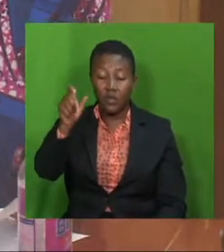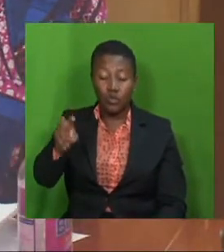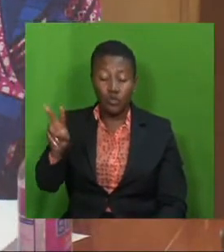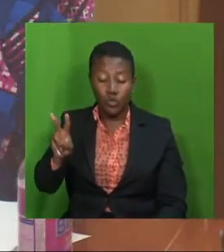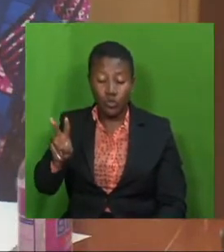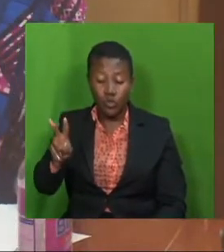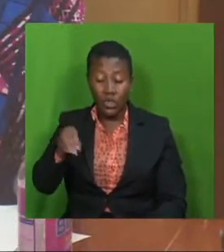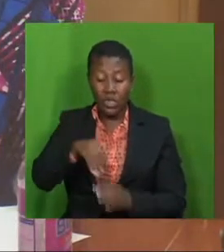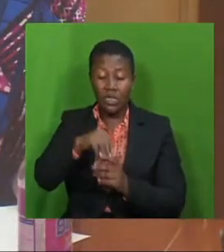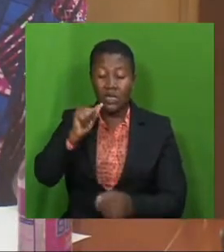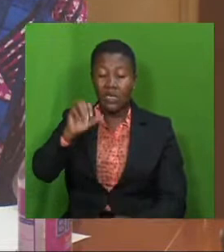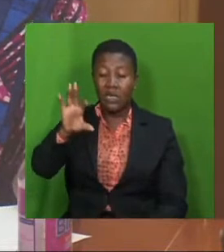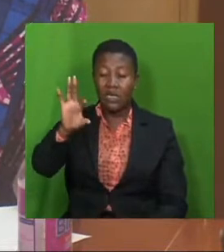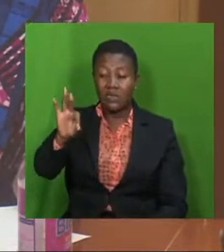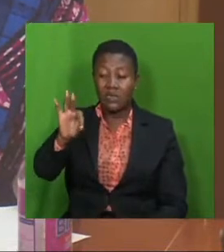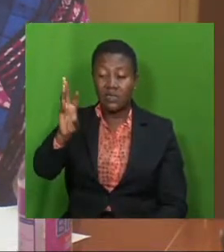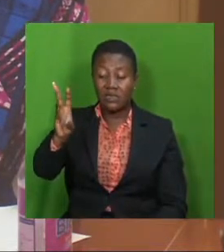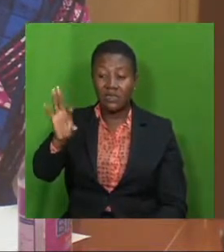1969 Constitution, particularly